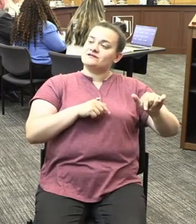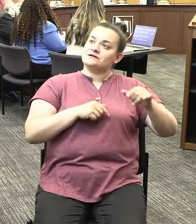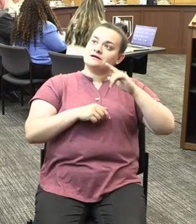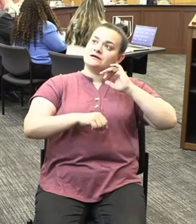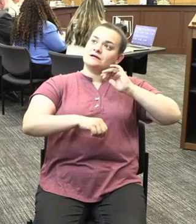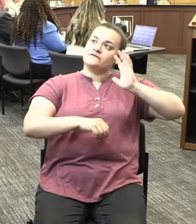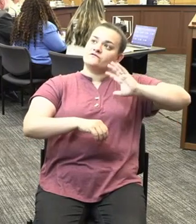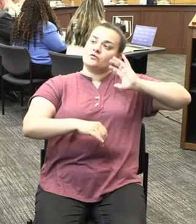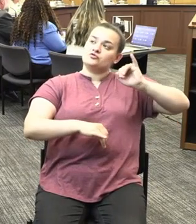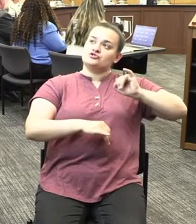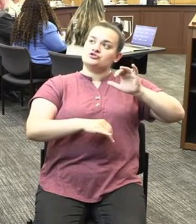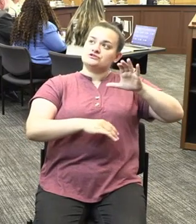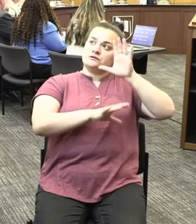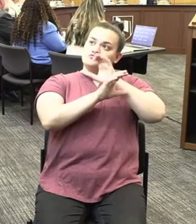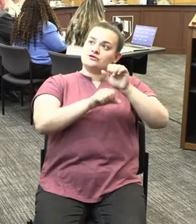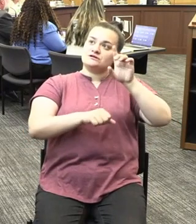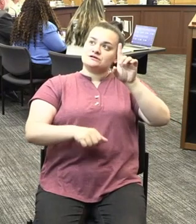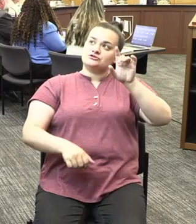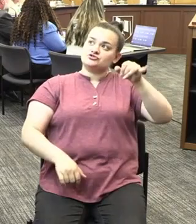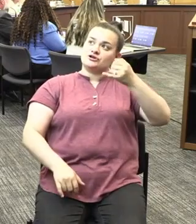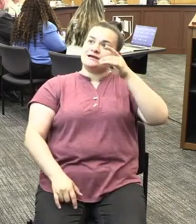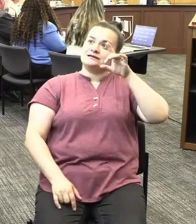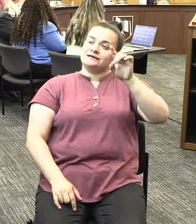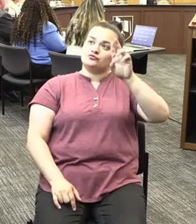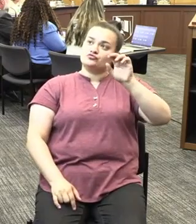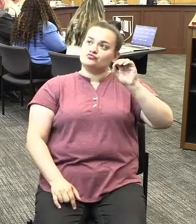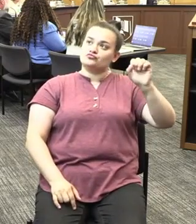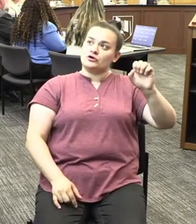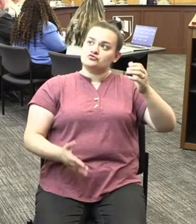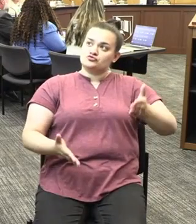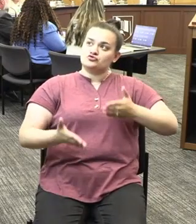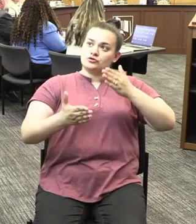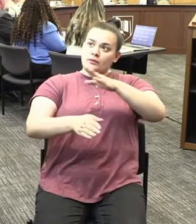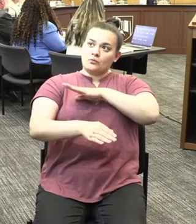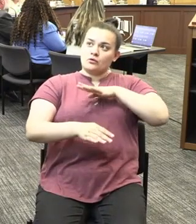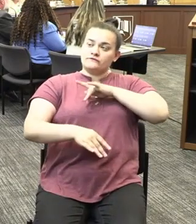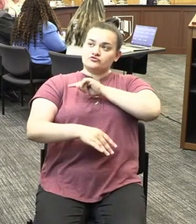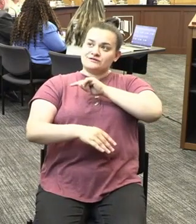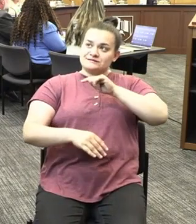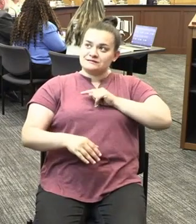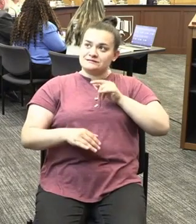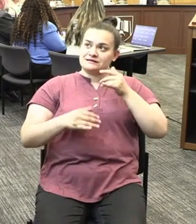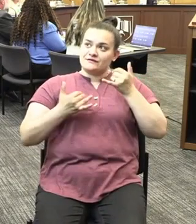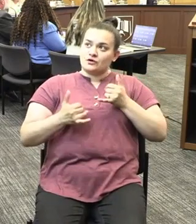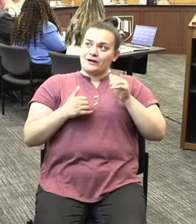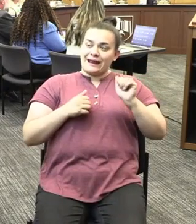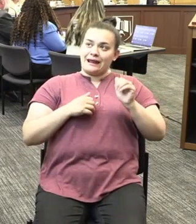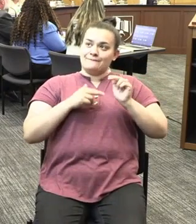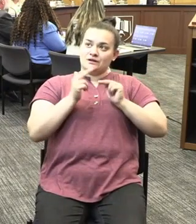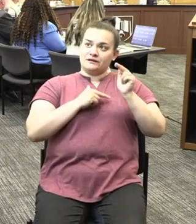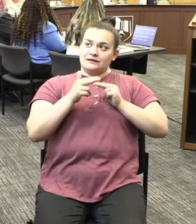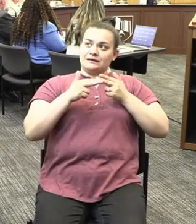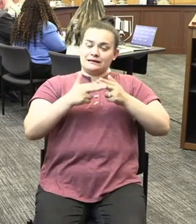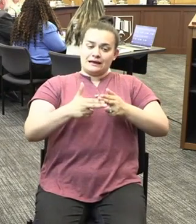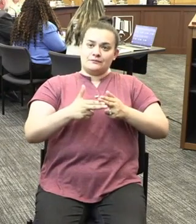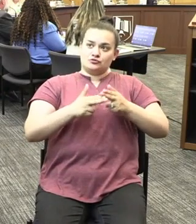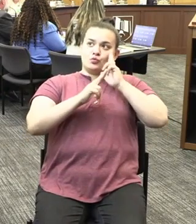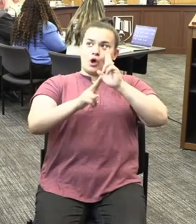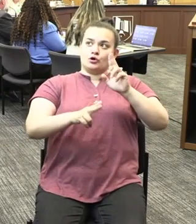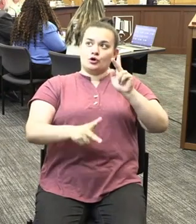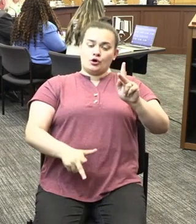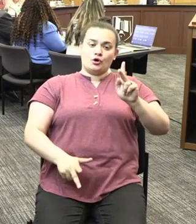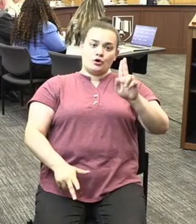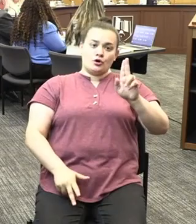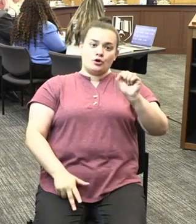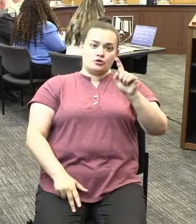former JJC President J.D. Ross who suggested to the Board of Trustees that the current A building be named in honor of Custer. So you see a